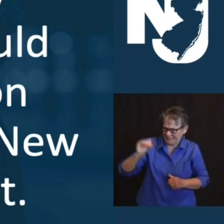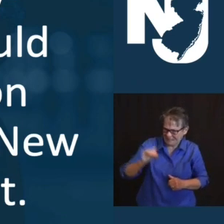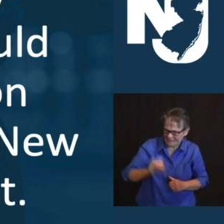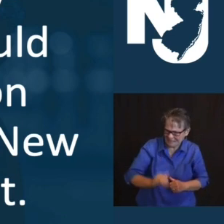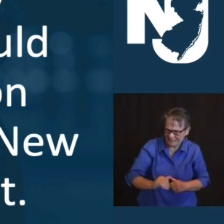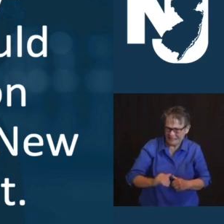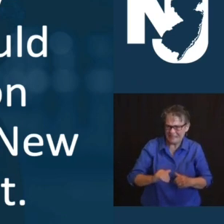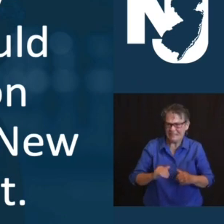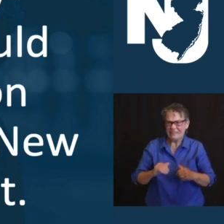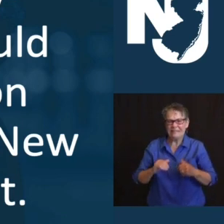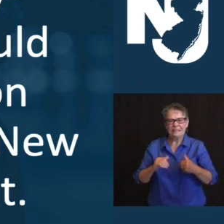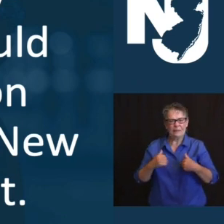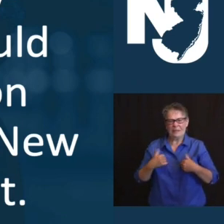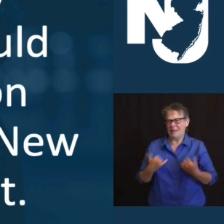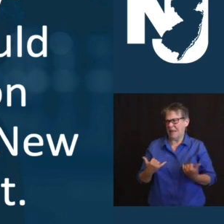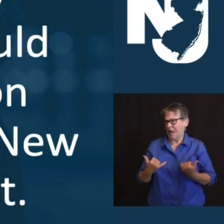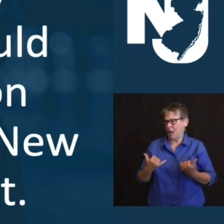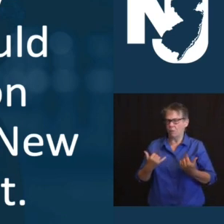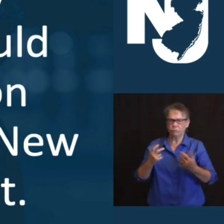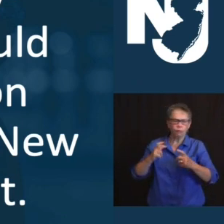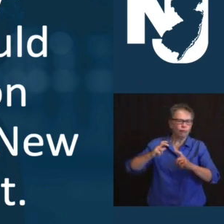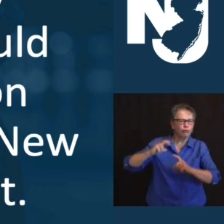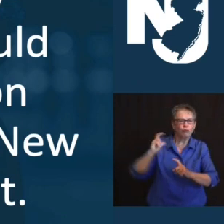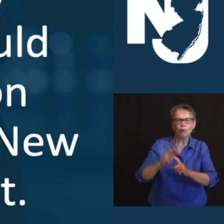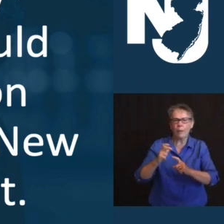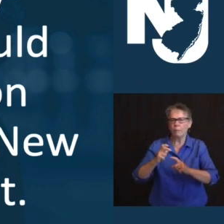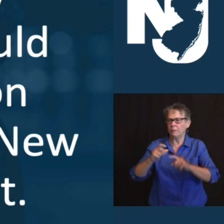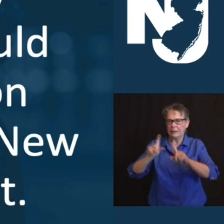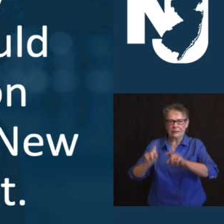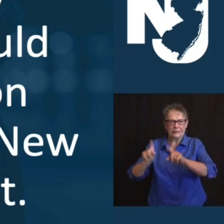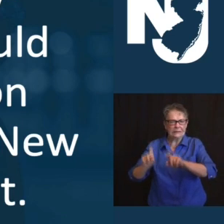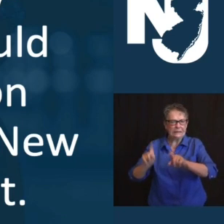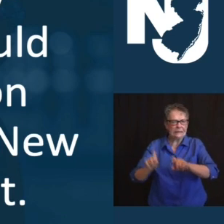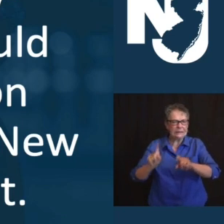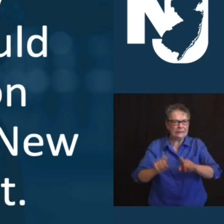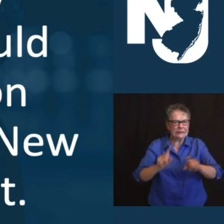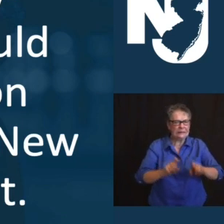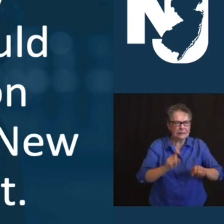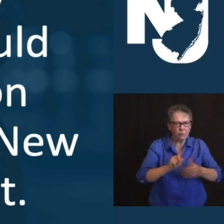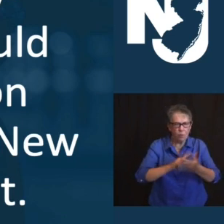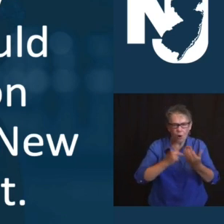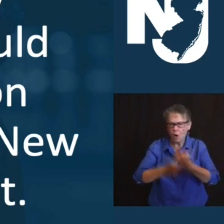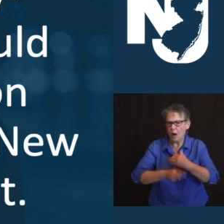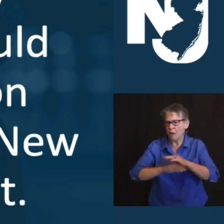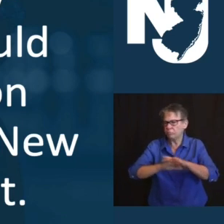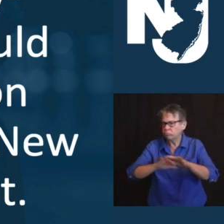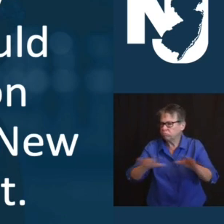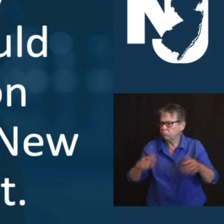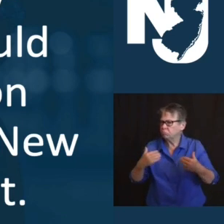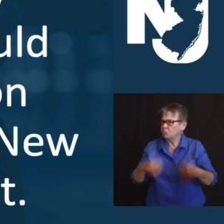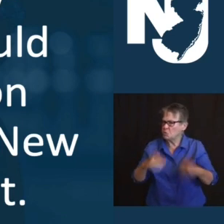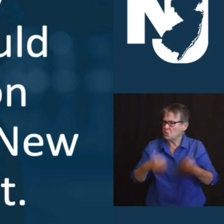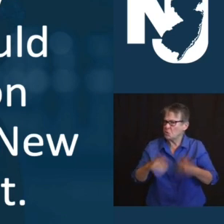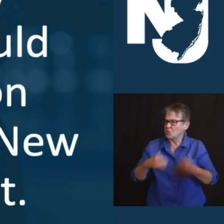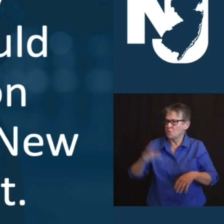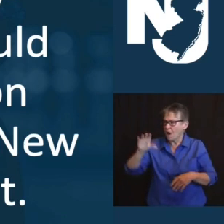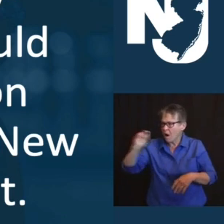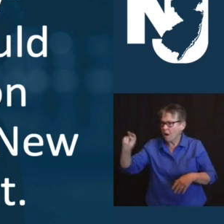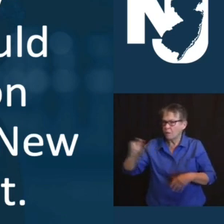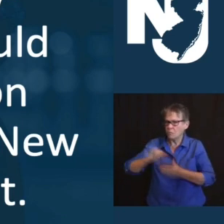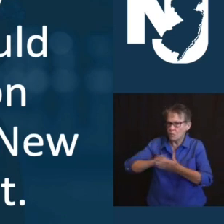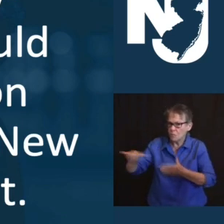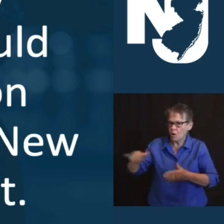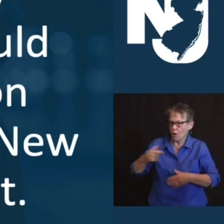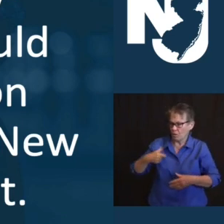and we are emerging from this stronger. In fact, our 3 states are among only 4 listed by researchers and experts